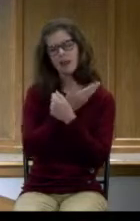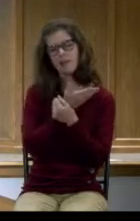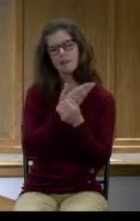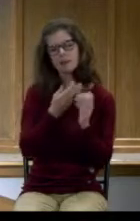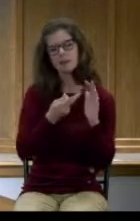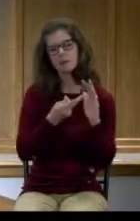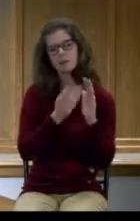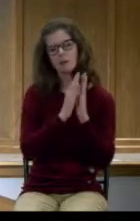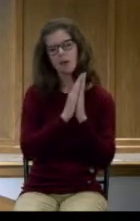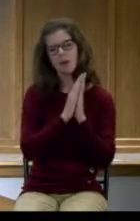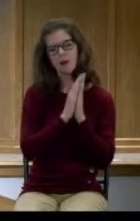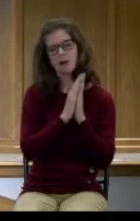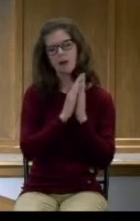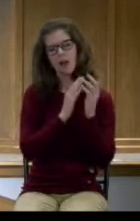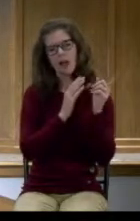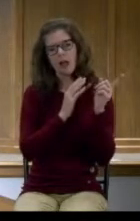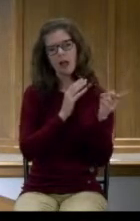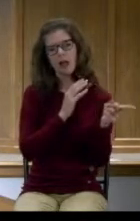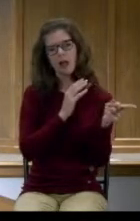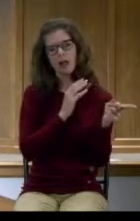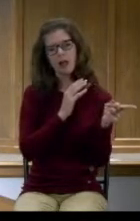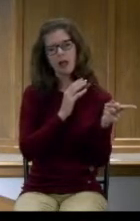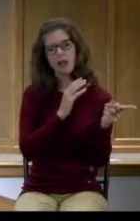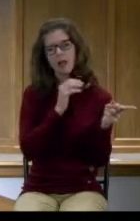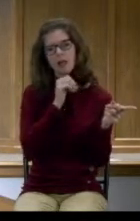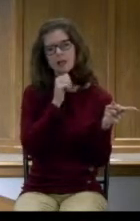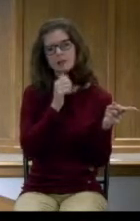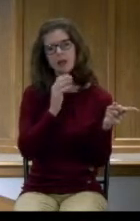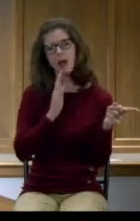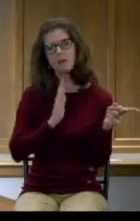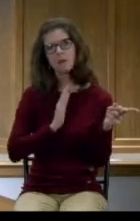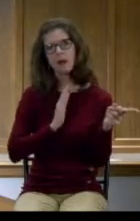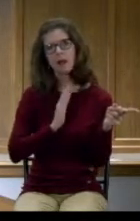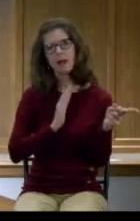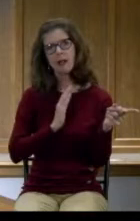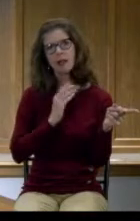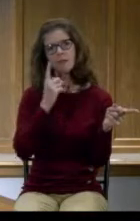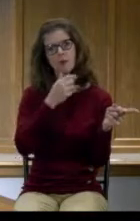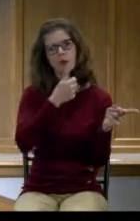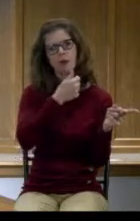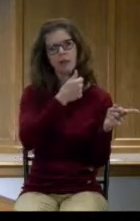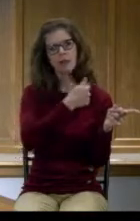It's because he's not praying these amazing words for himself.